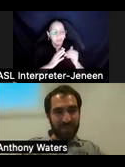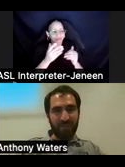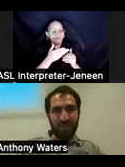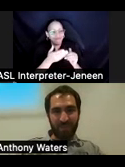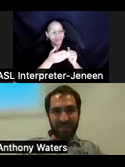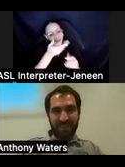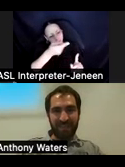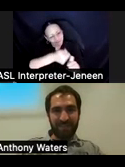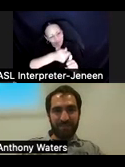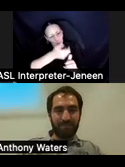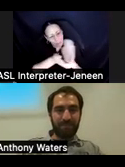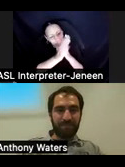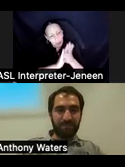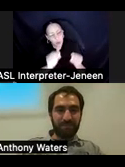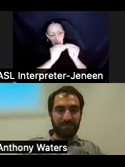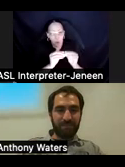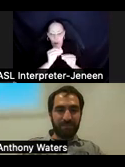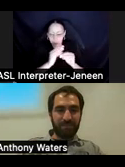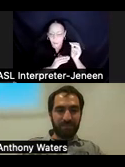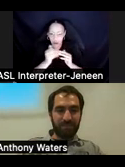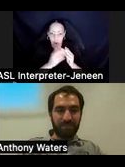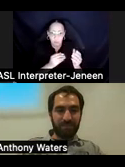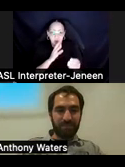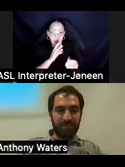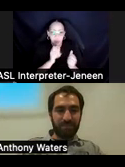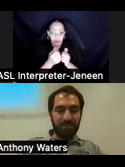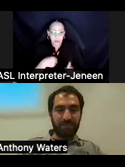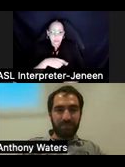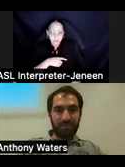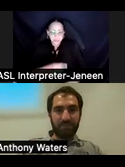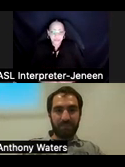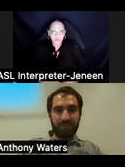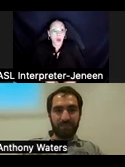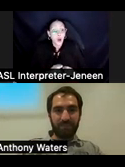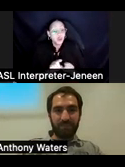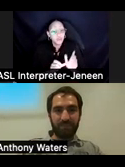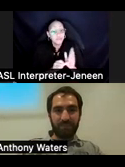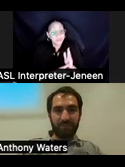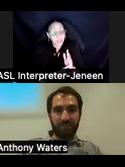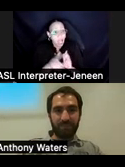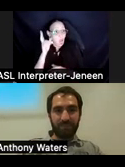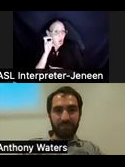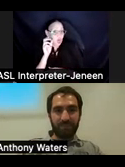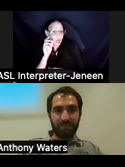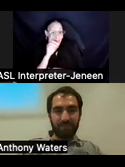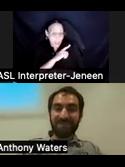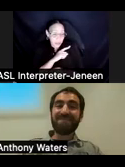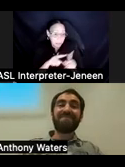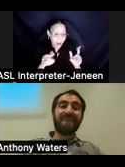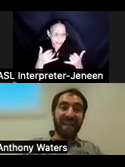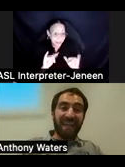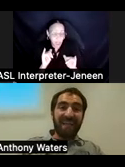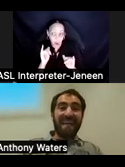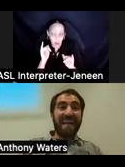the risk of suicide. I do want to just highlight somebody saying, I heard it's a myth, but I still worry.